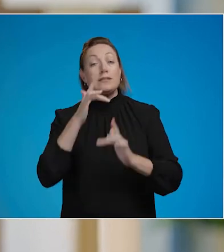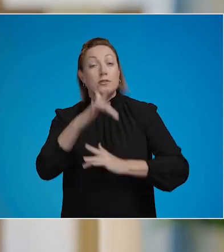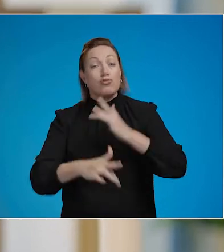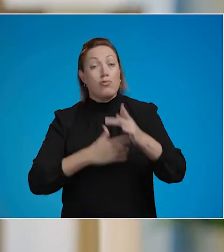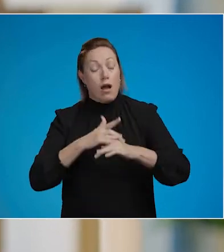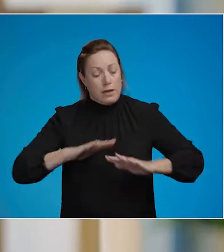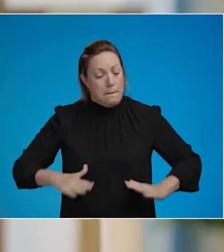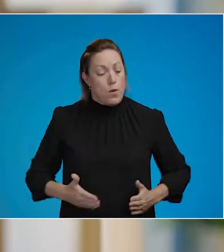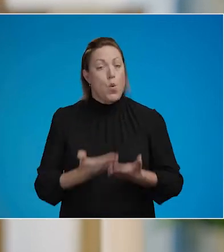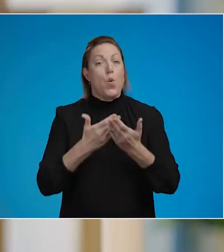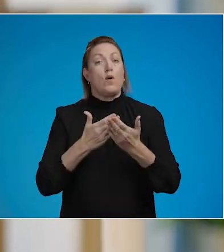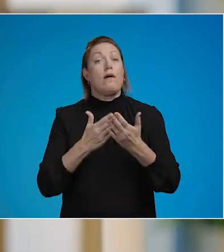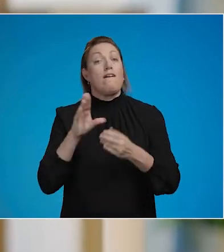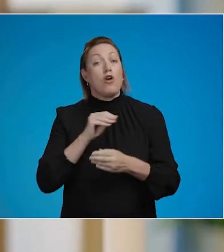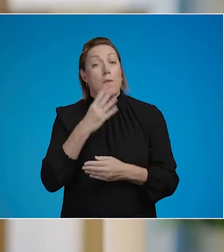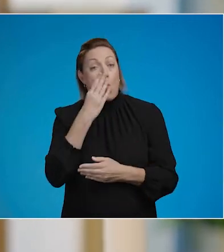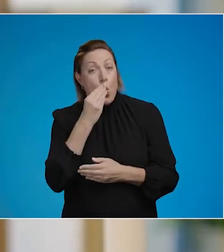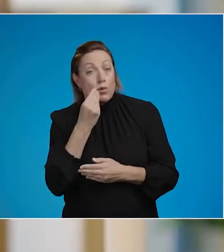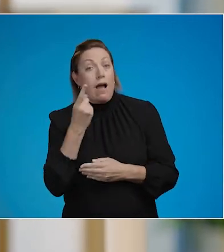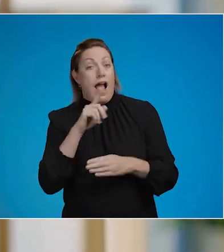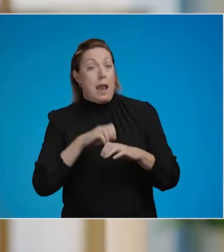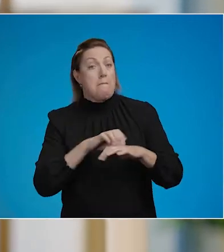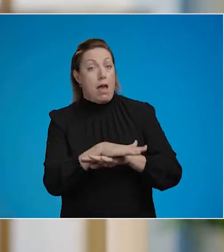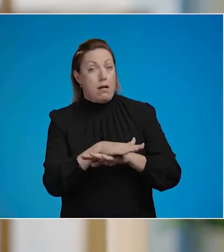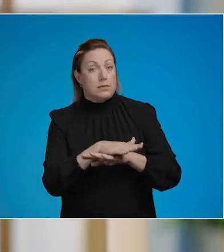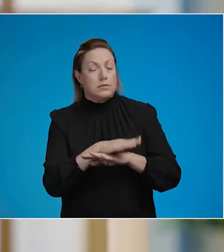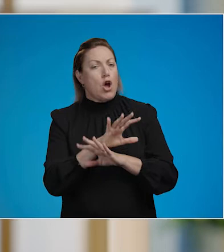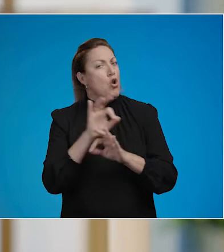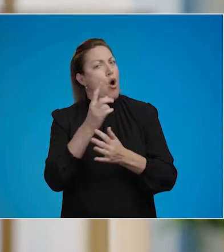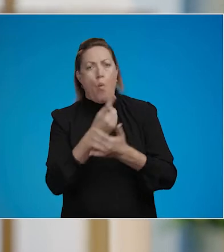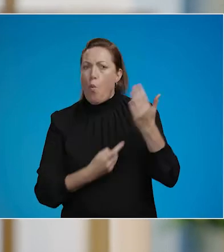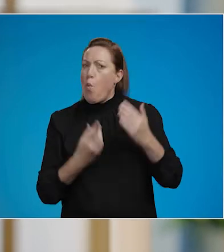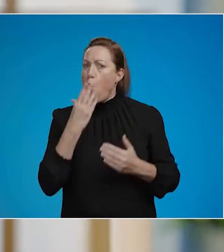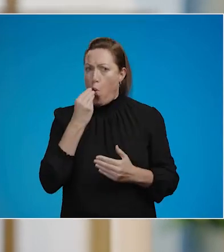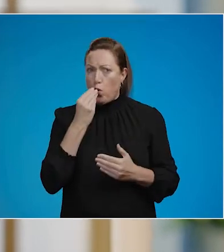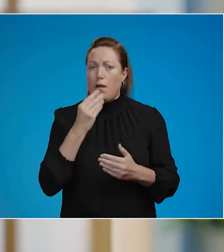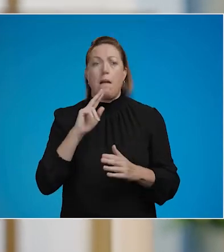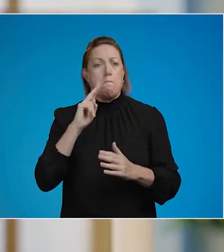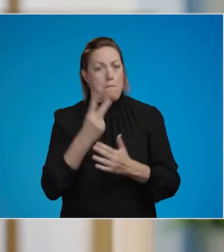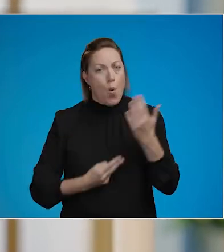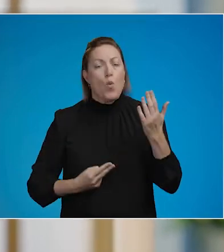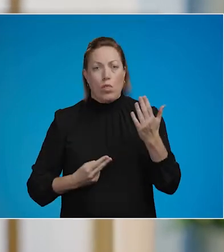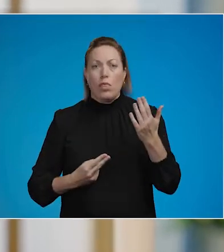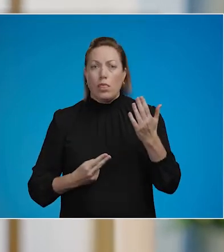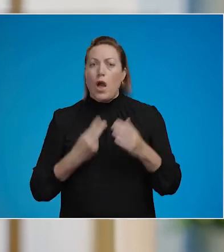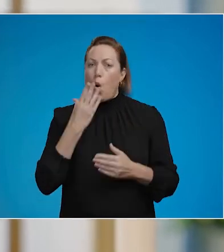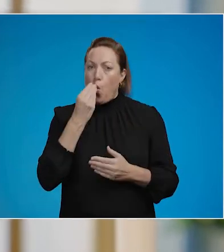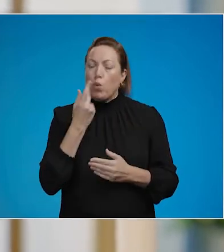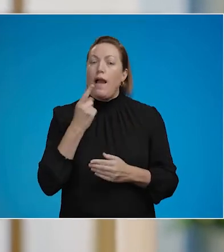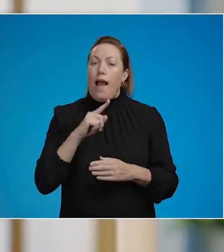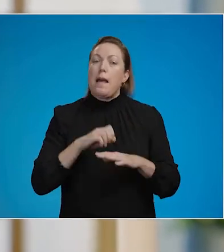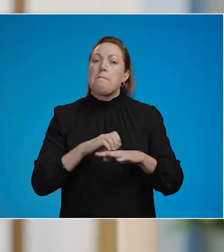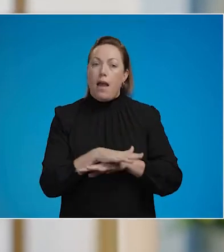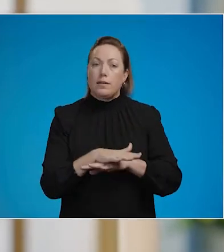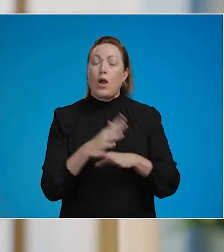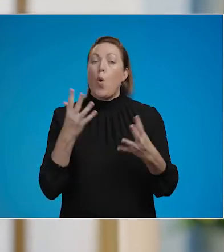came by water and blood. Not with water only, but with water and blood. With the Spirit as